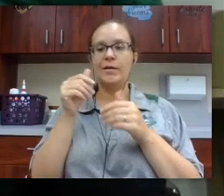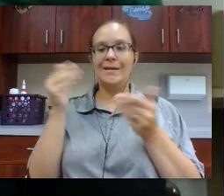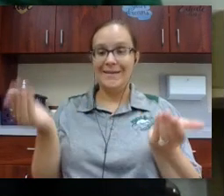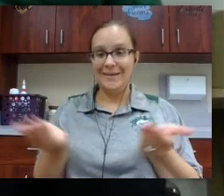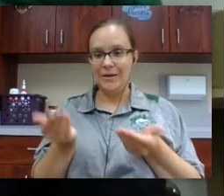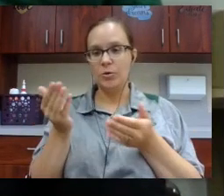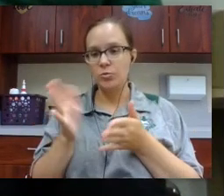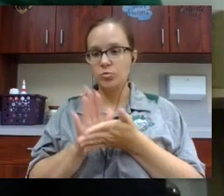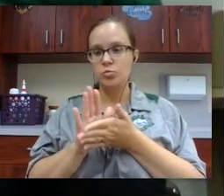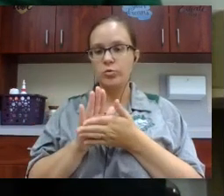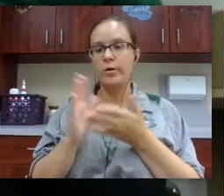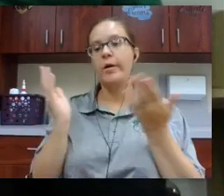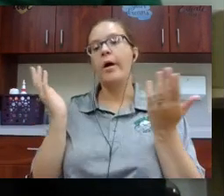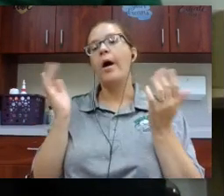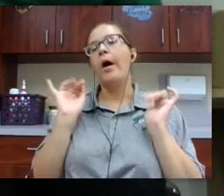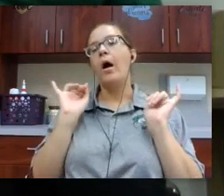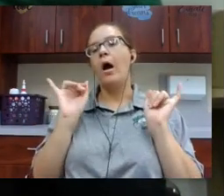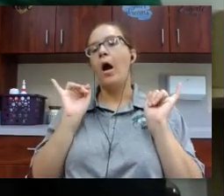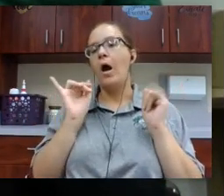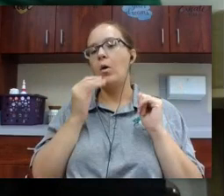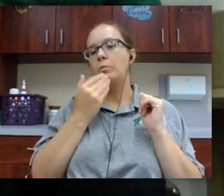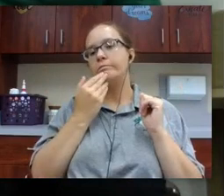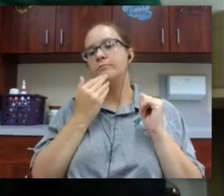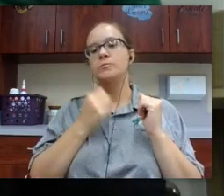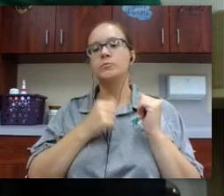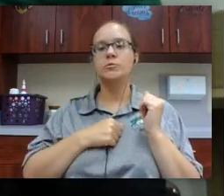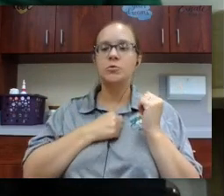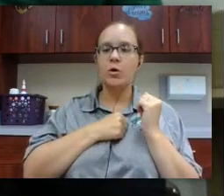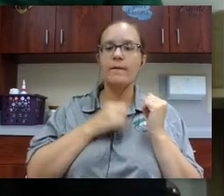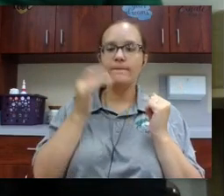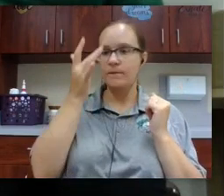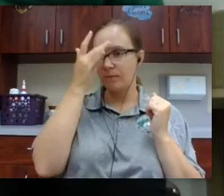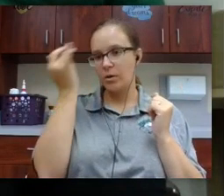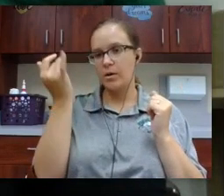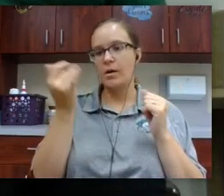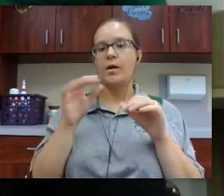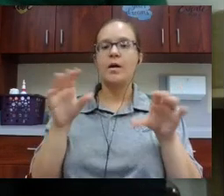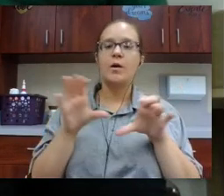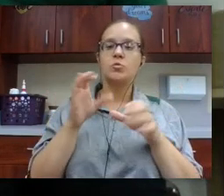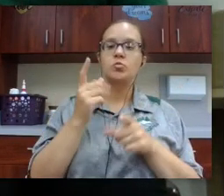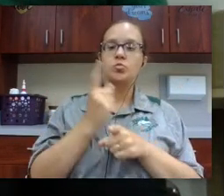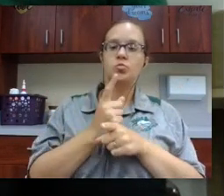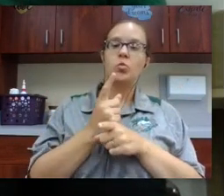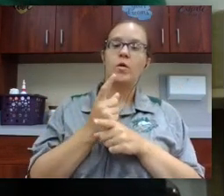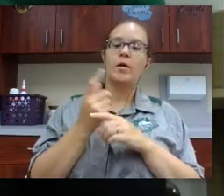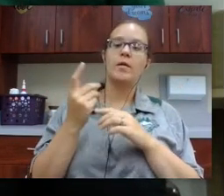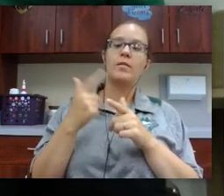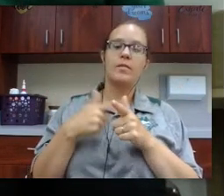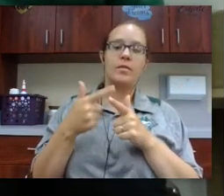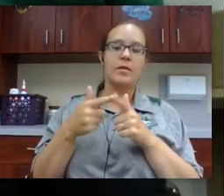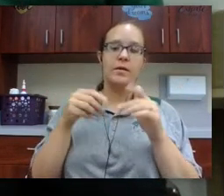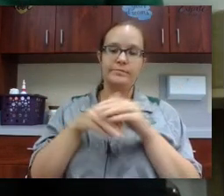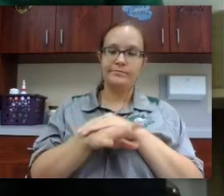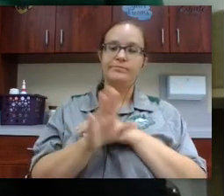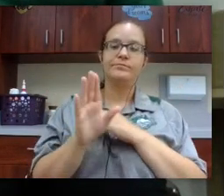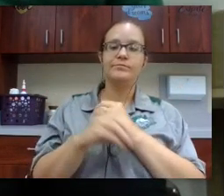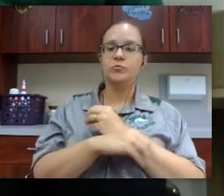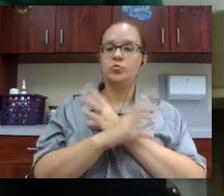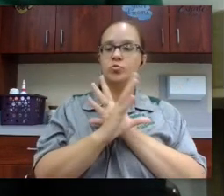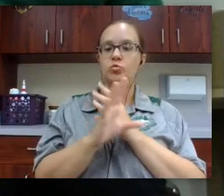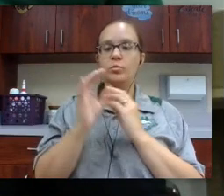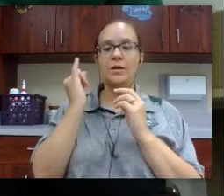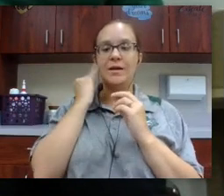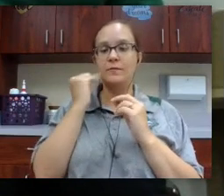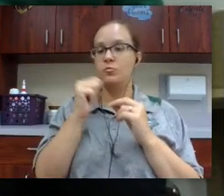you go, oh, okay, I forgot, and then do the right thing and you'll be let back in. Now, if that doesn't